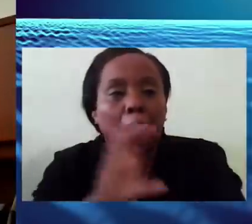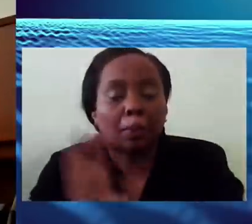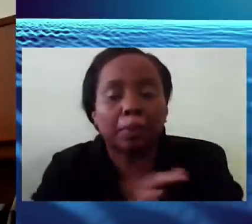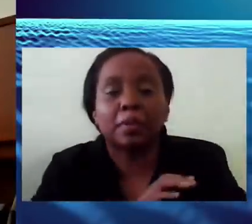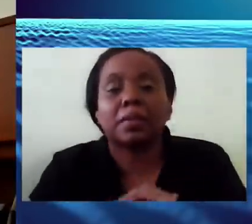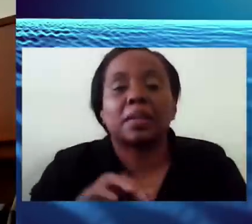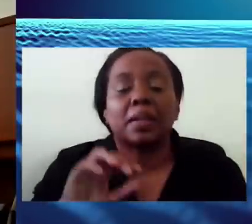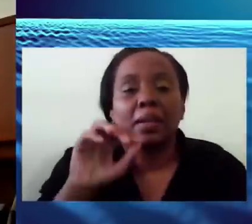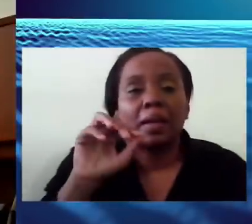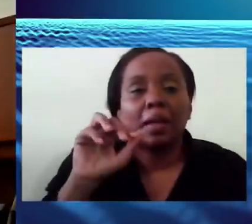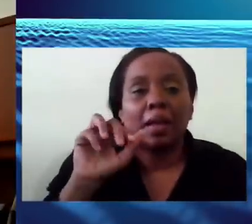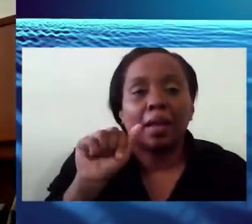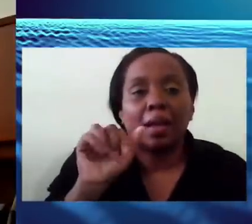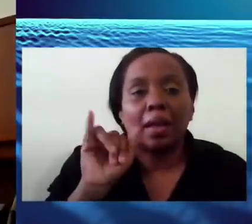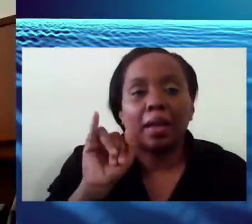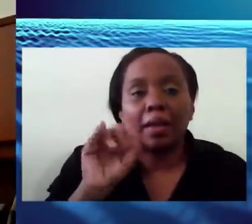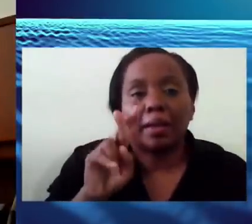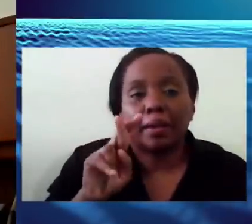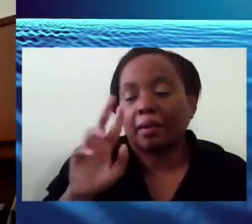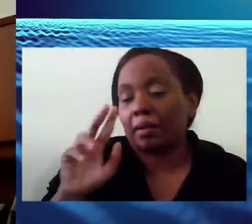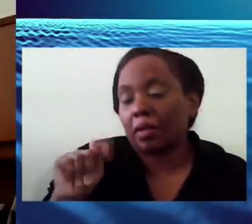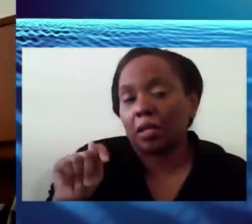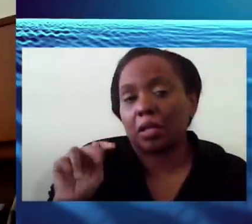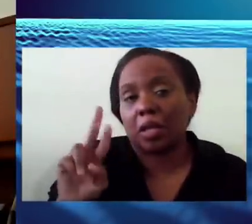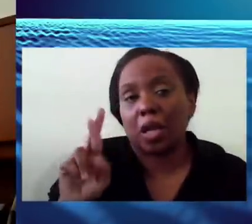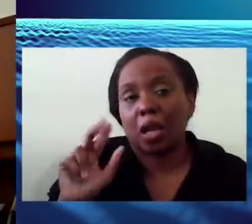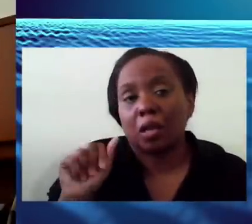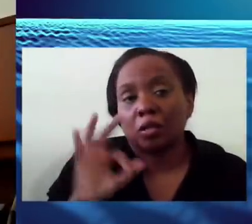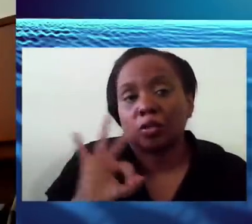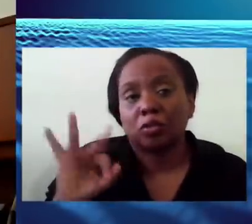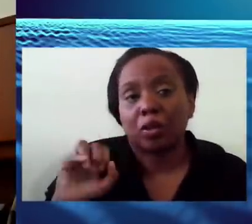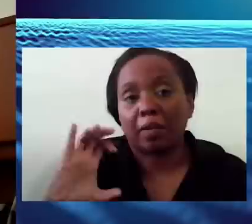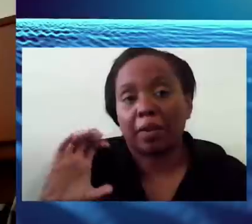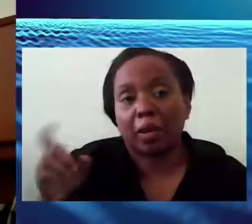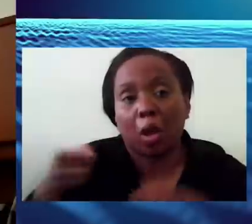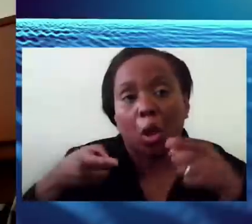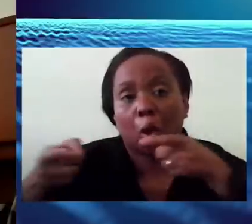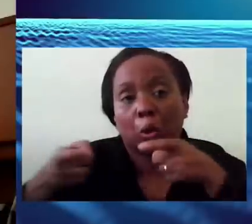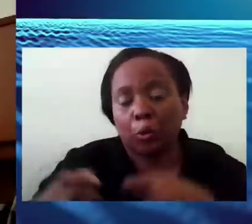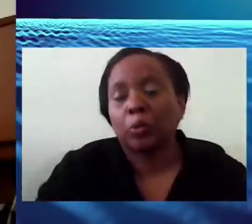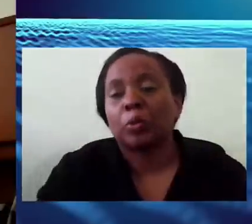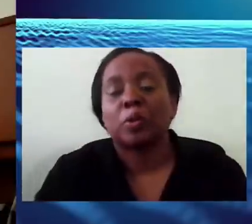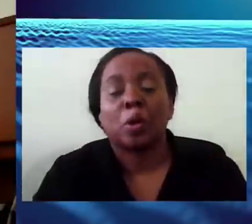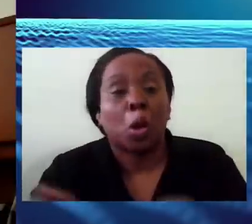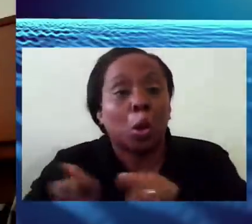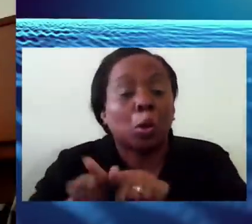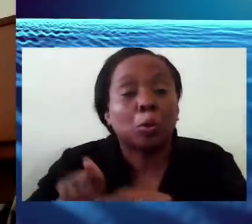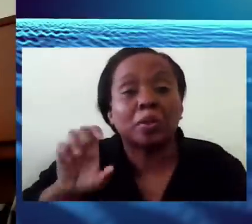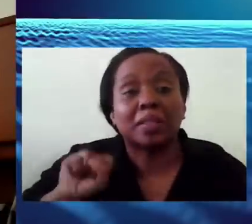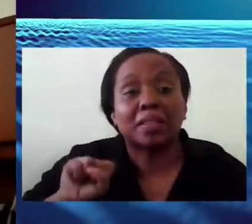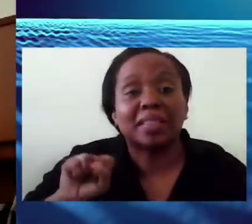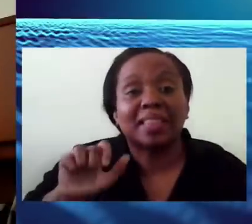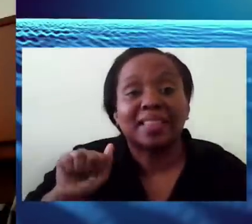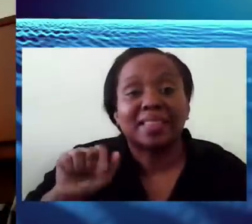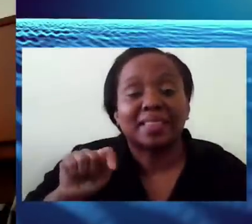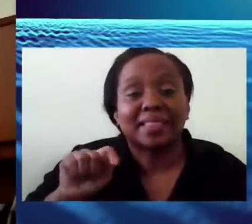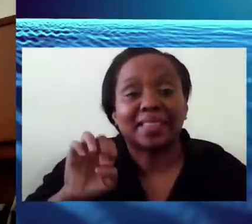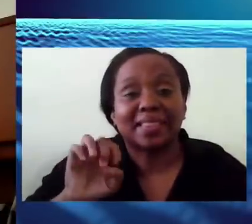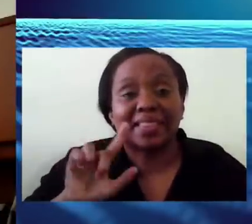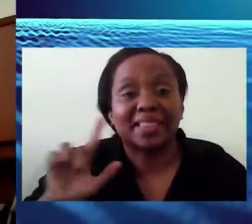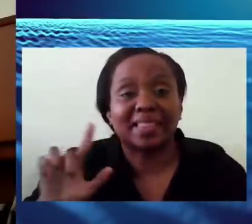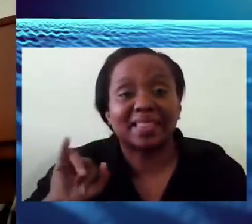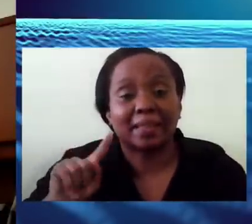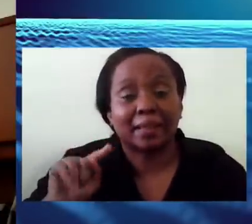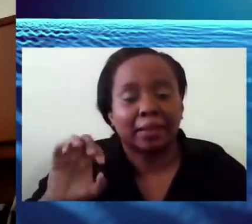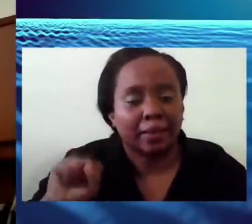capability, as well as our off-site locations, which are responsible for guiding planes safely into and around